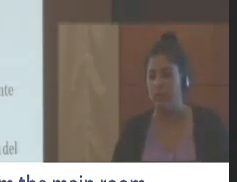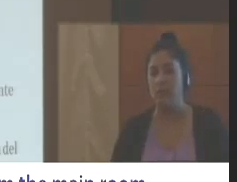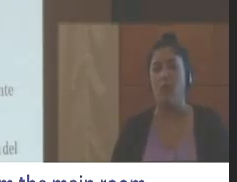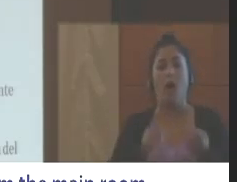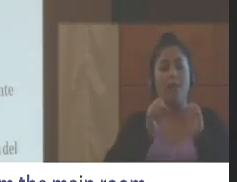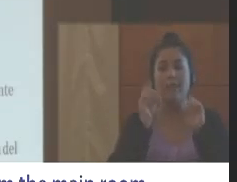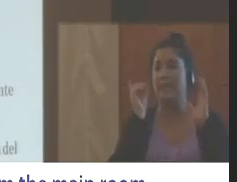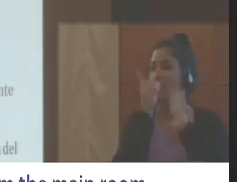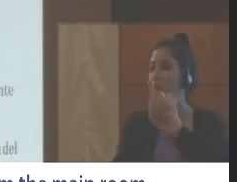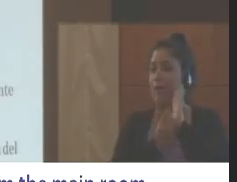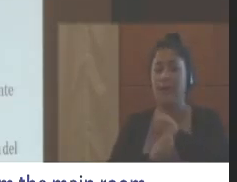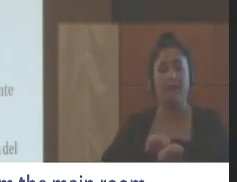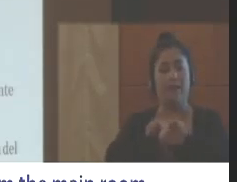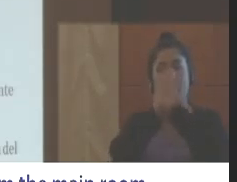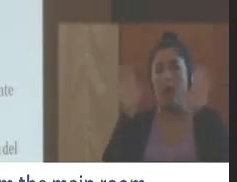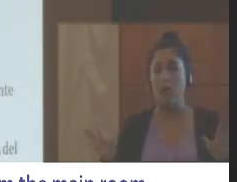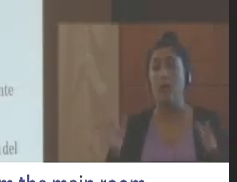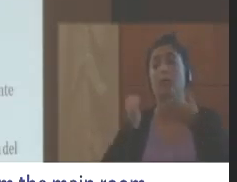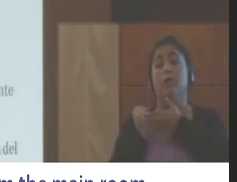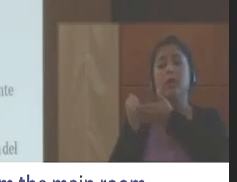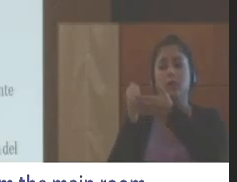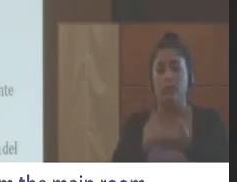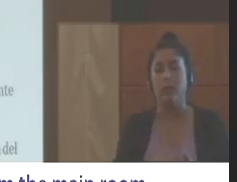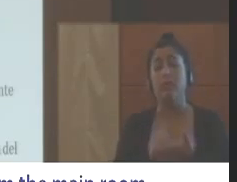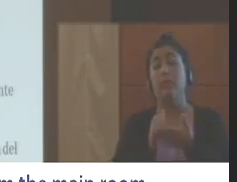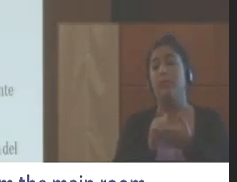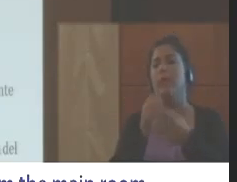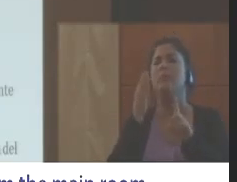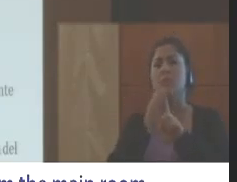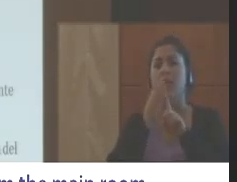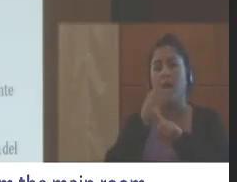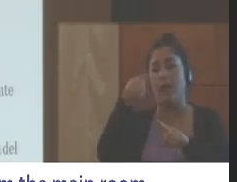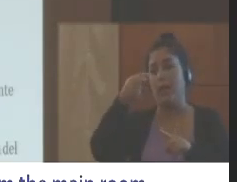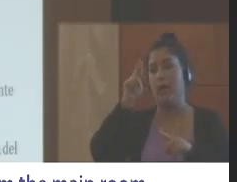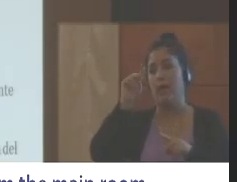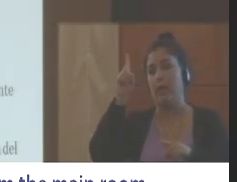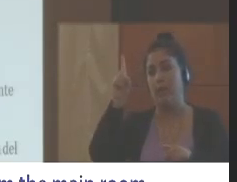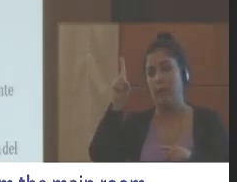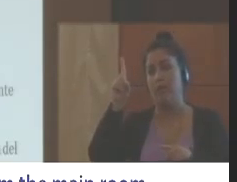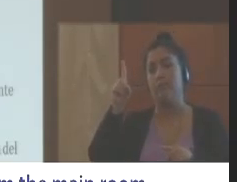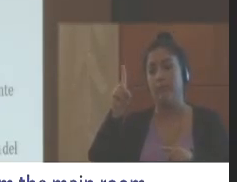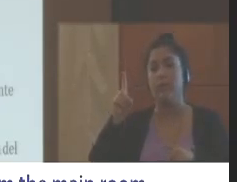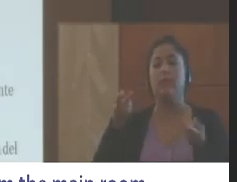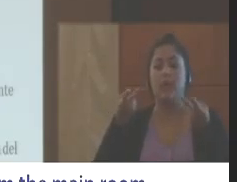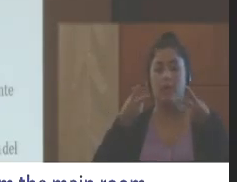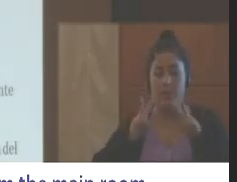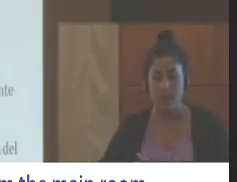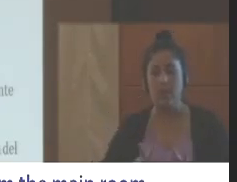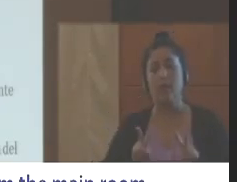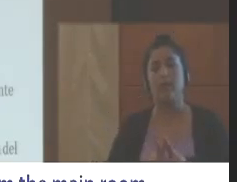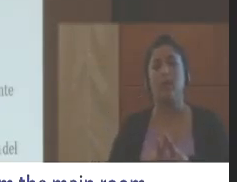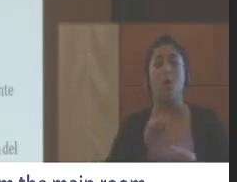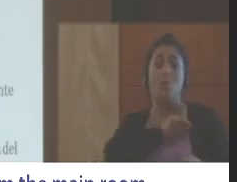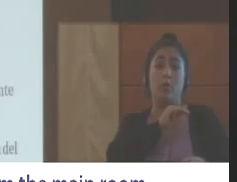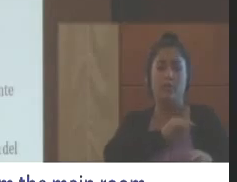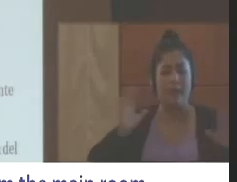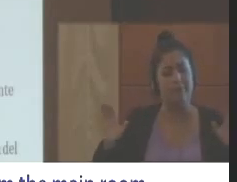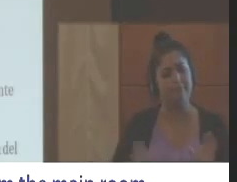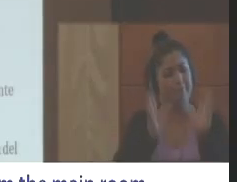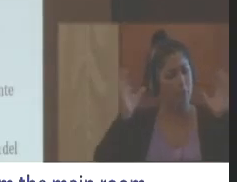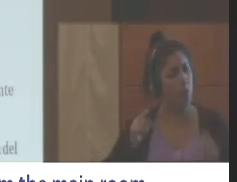give the possibility to the three levels of government to assign a budget, allocate a budget for disaster risk